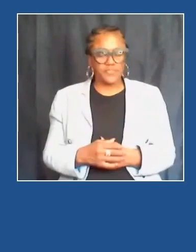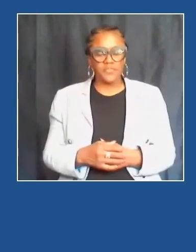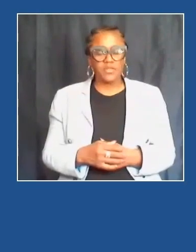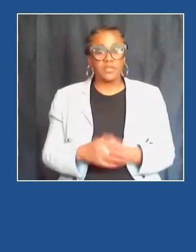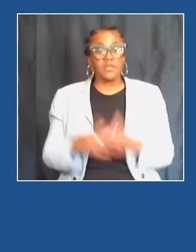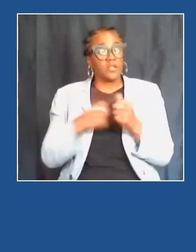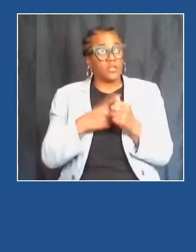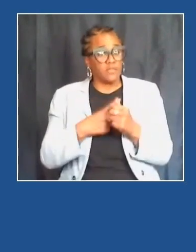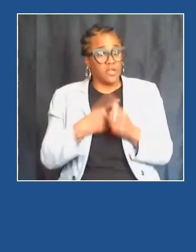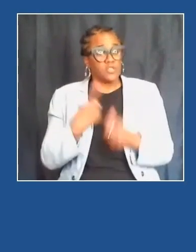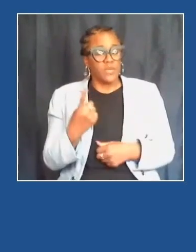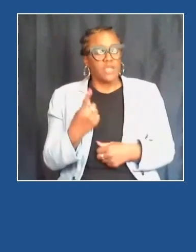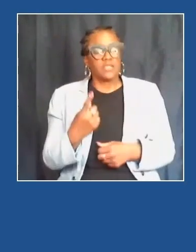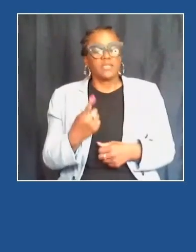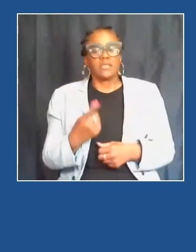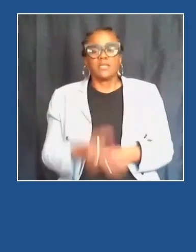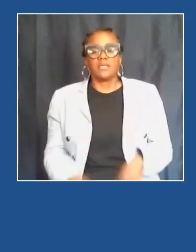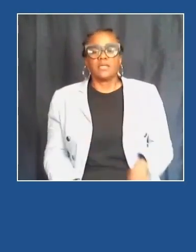one is